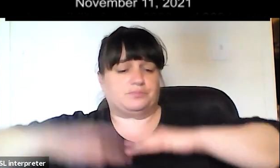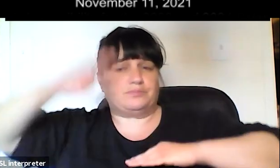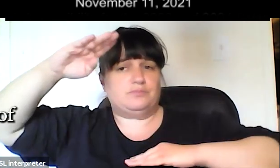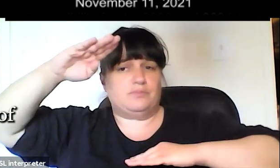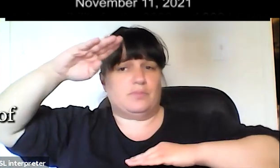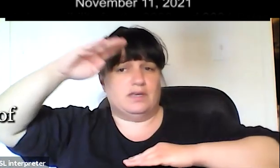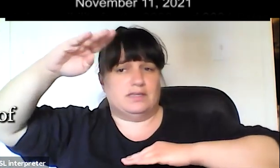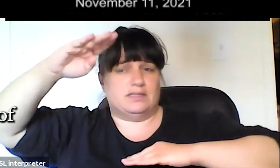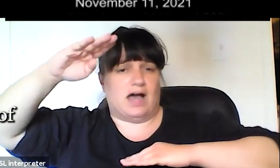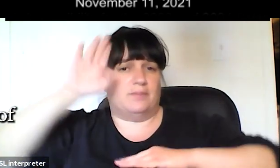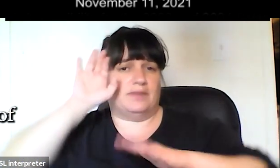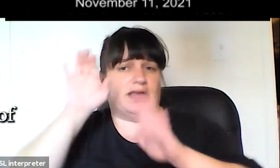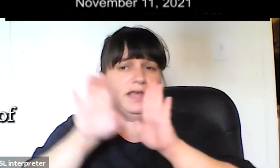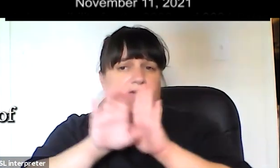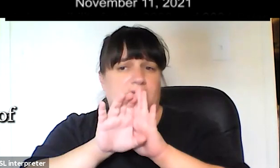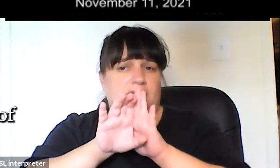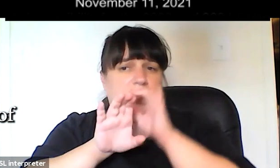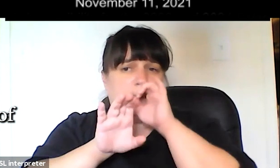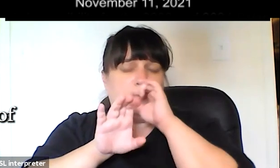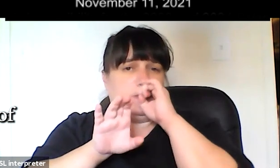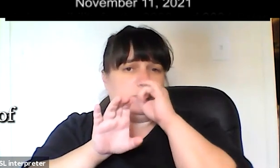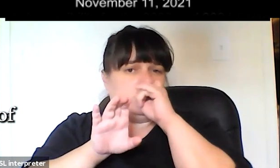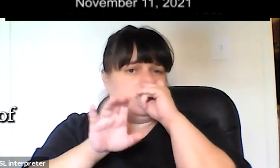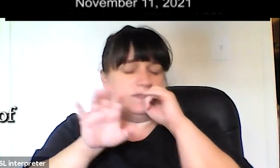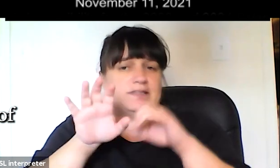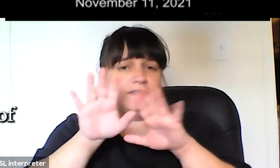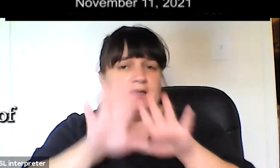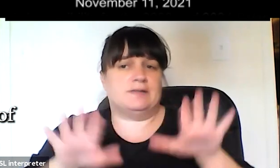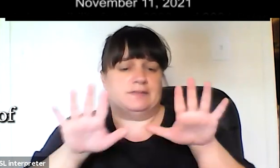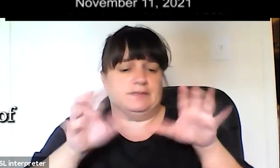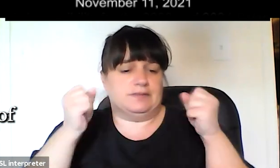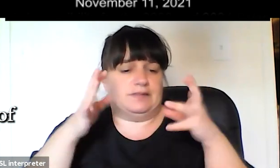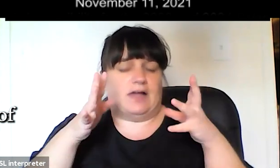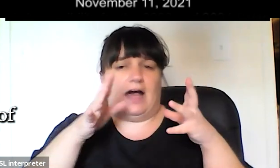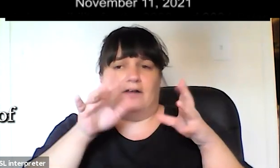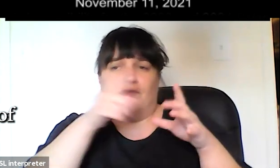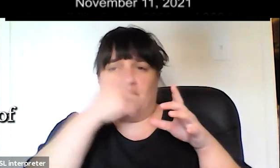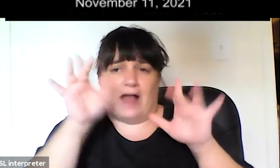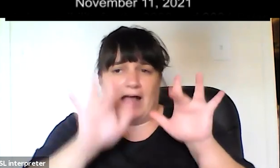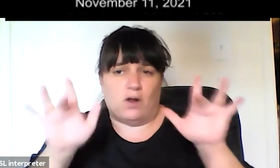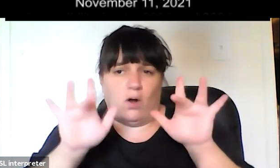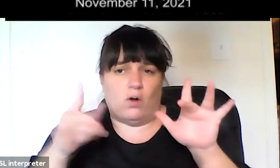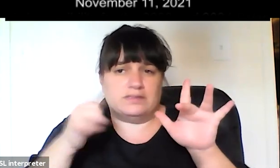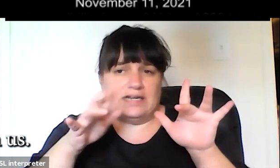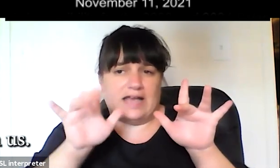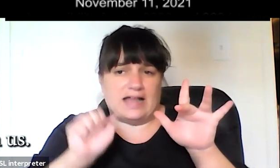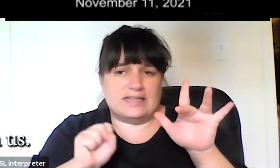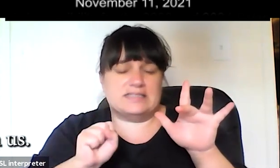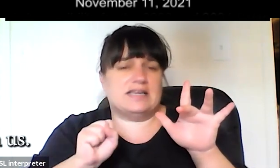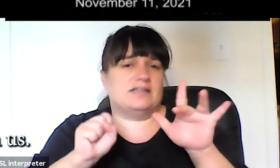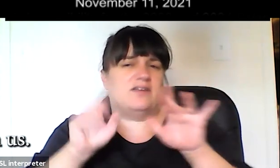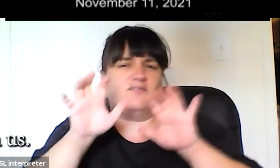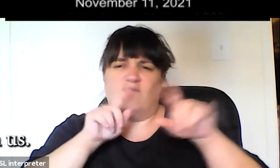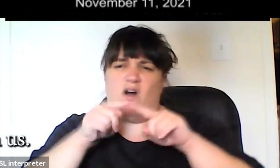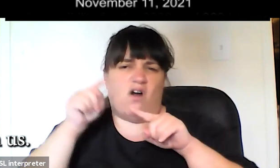top. The image itself is essentially a field of lots of black holes and galaxies that are very far, far,